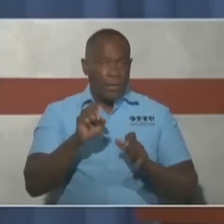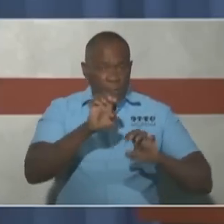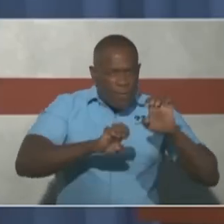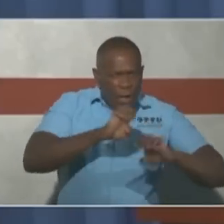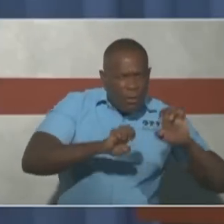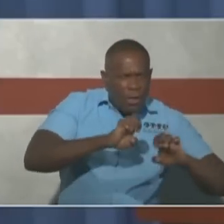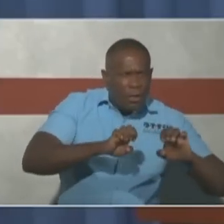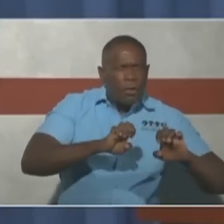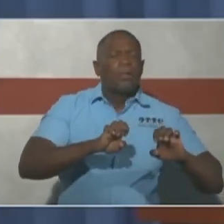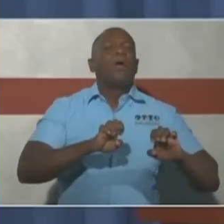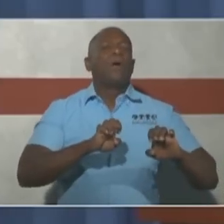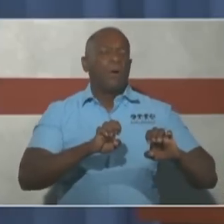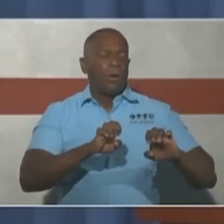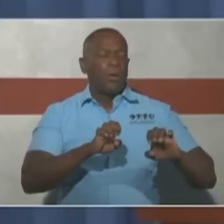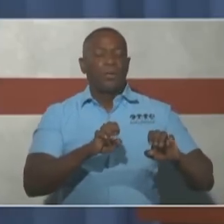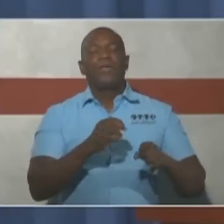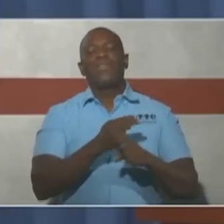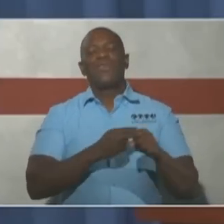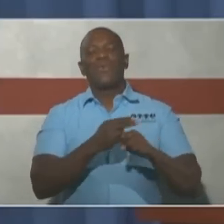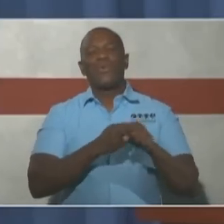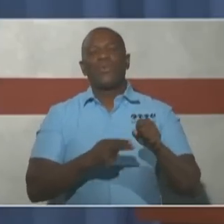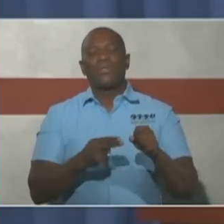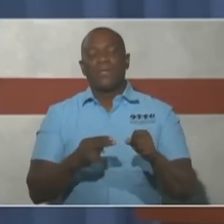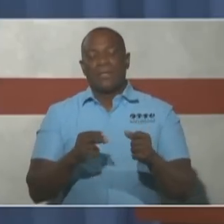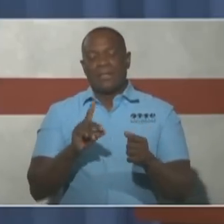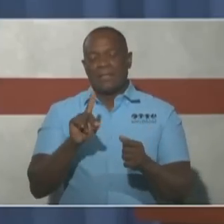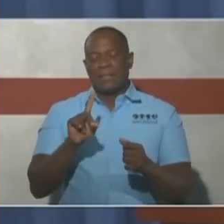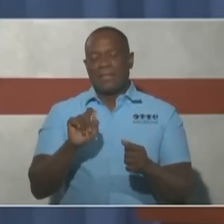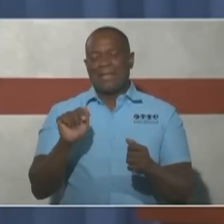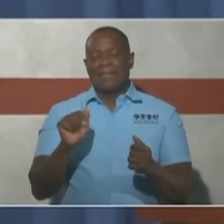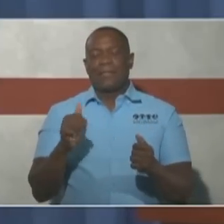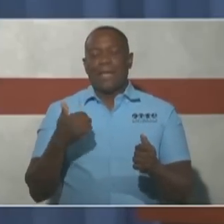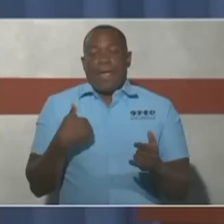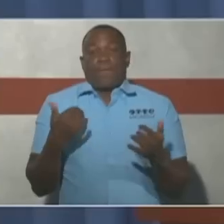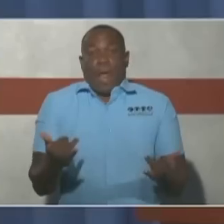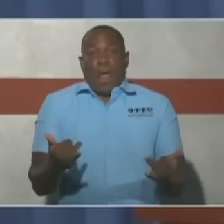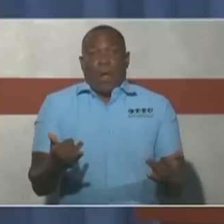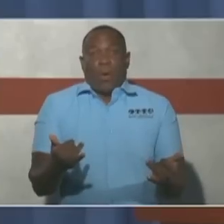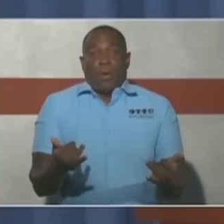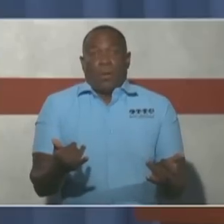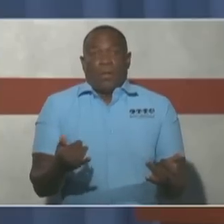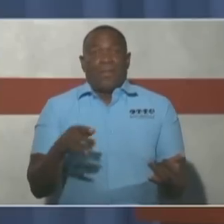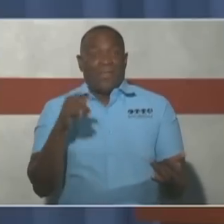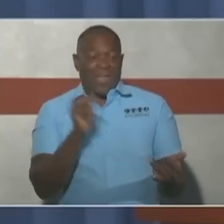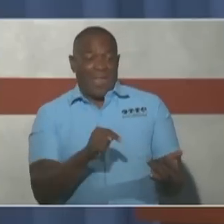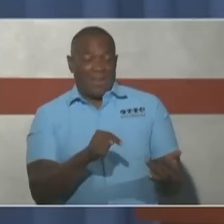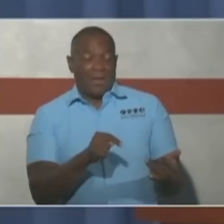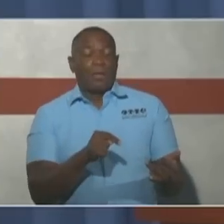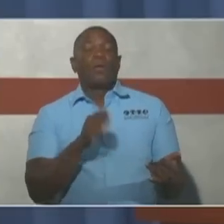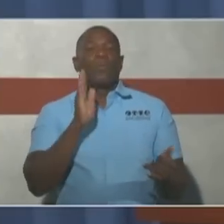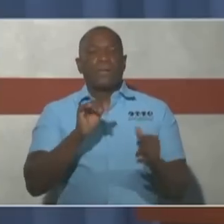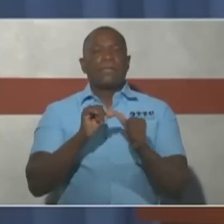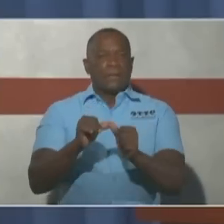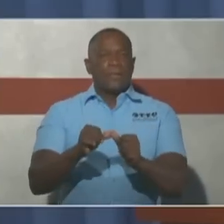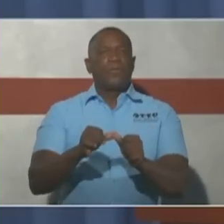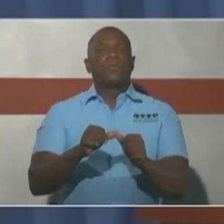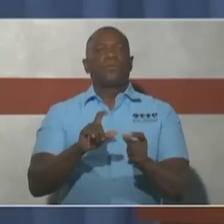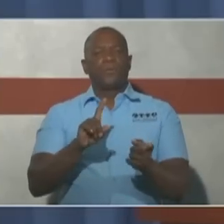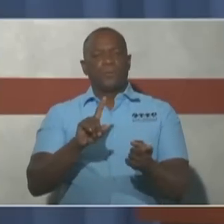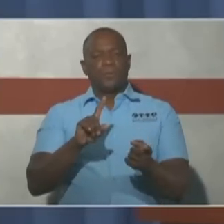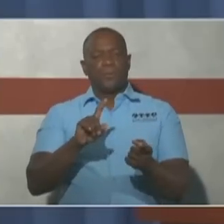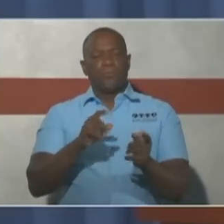severity. And the WHO's rapid risk assessment, as I said, is based on currently available